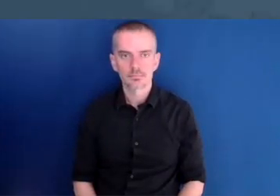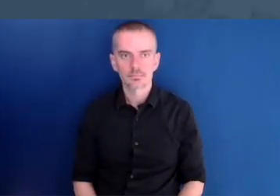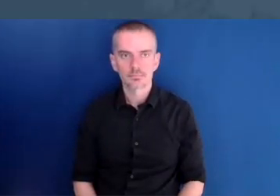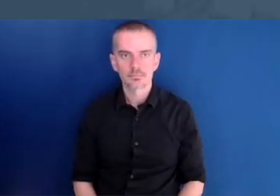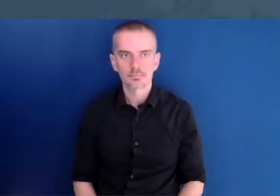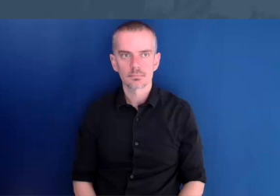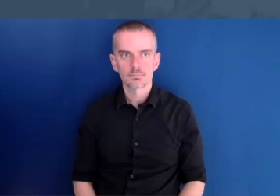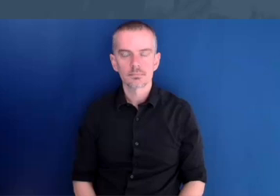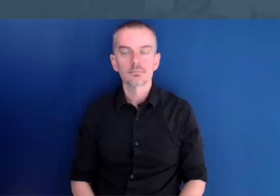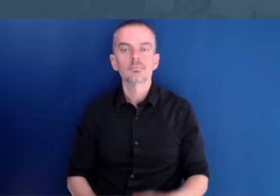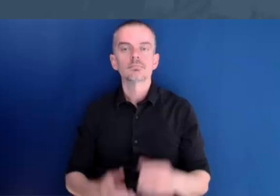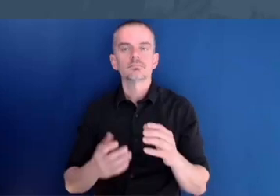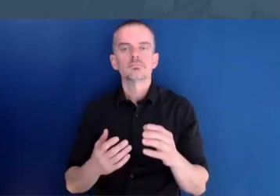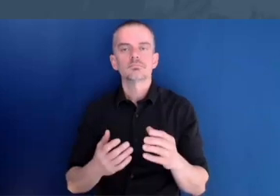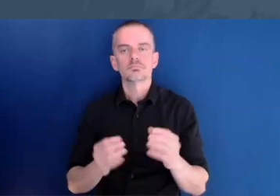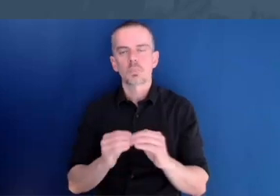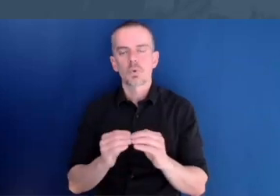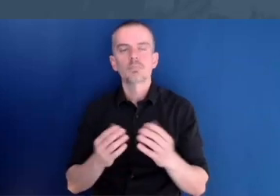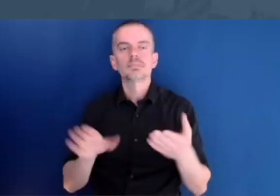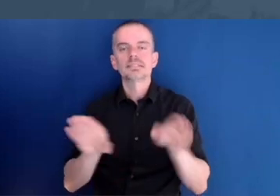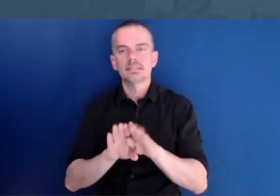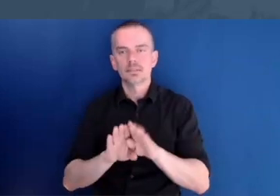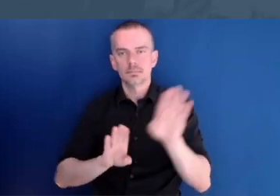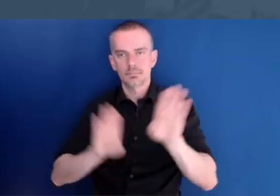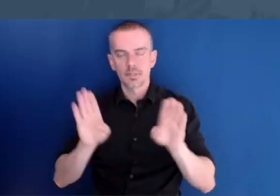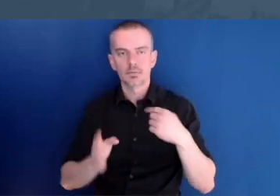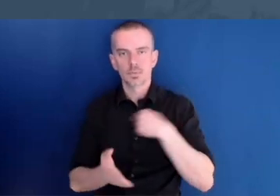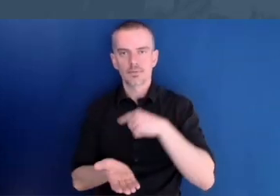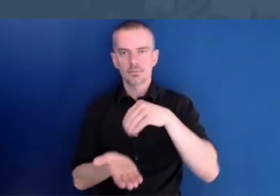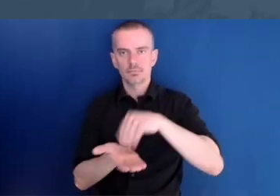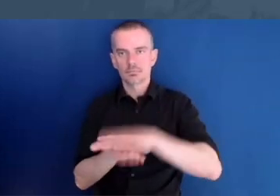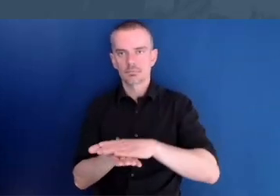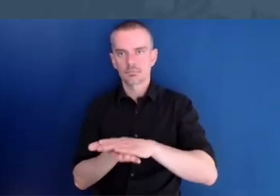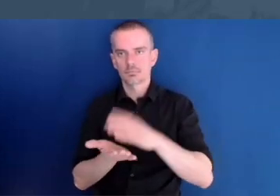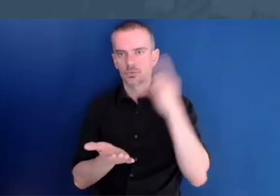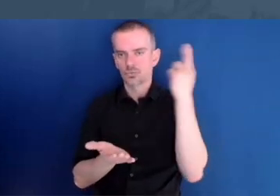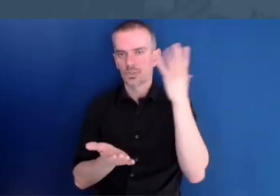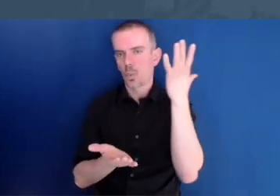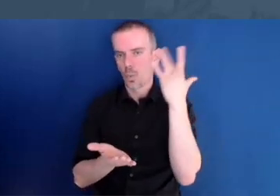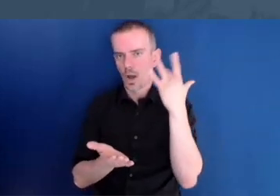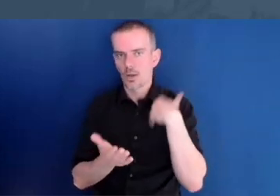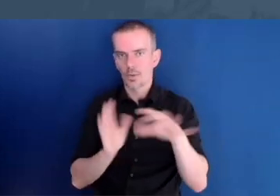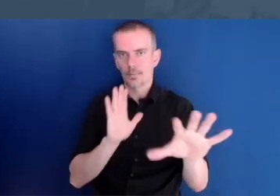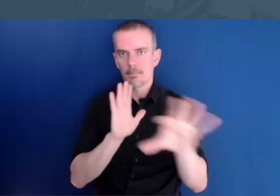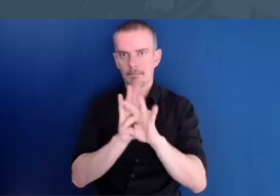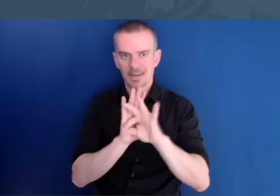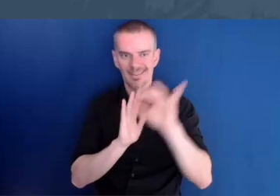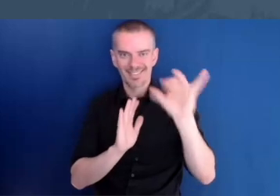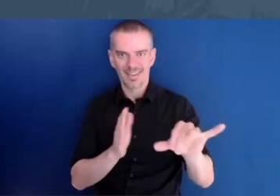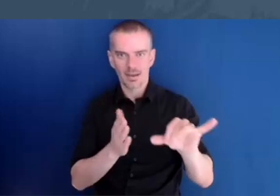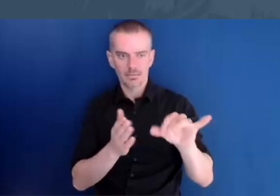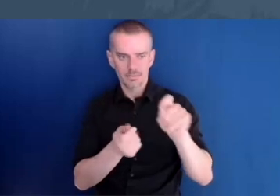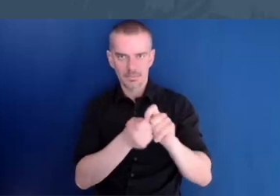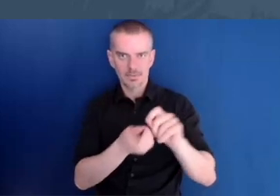So with sealed bids, we have to document our rationale for selecting the contractor that